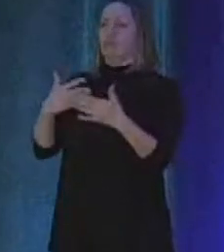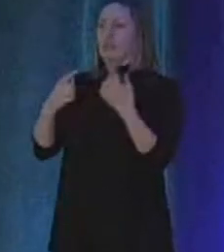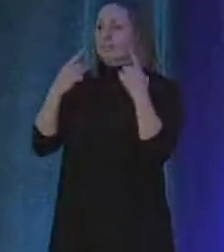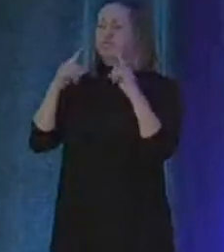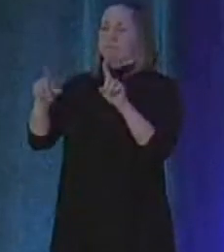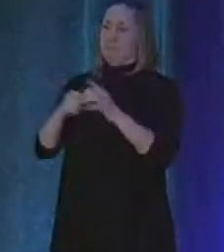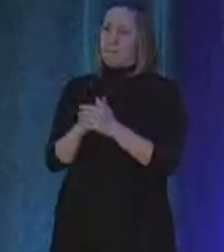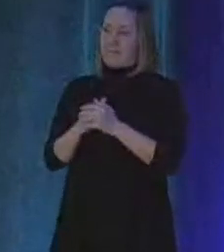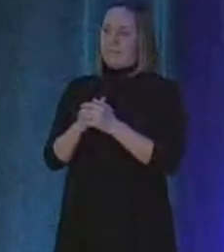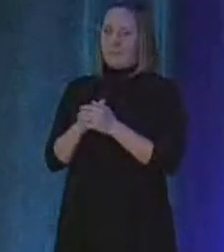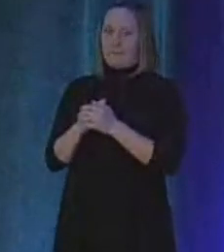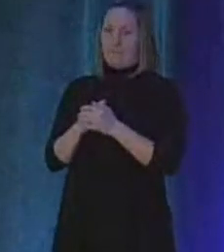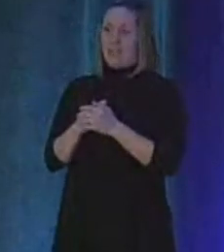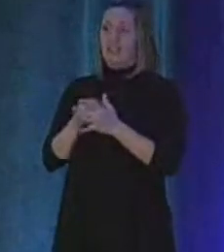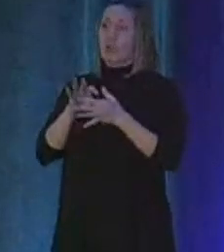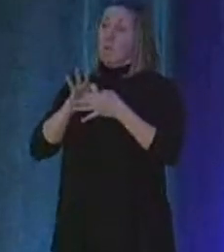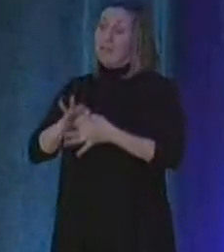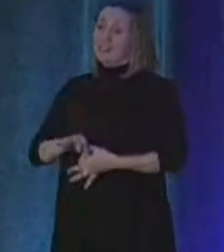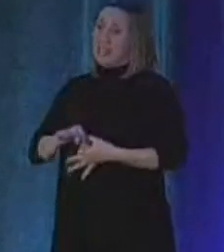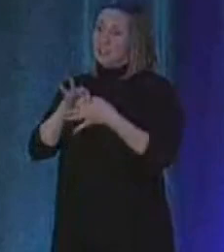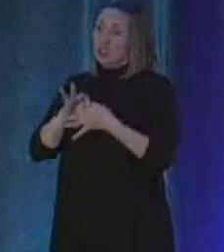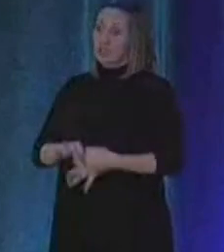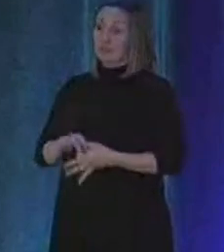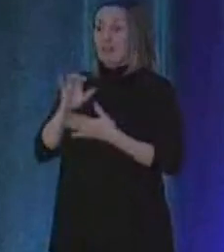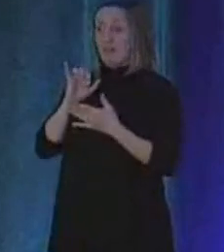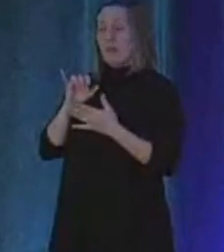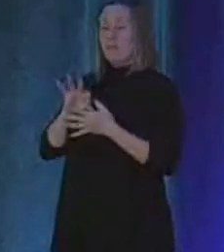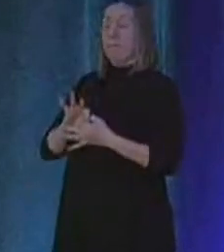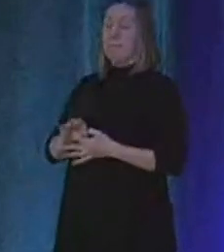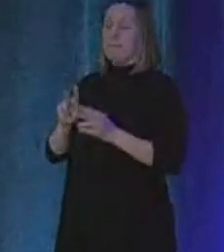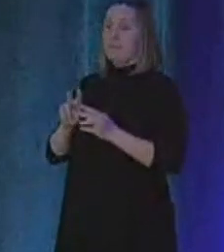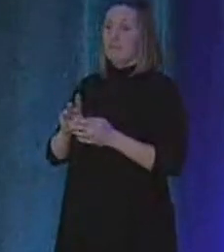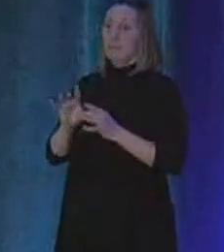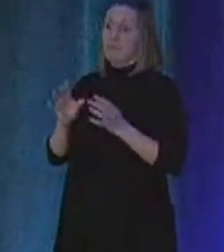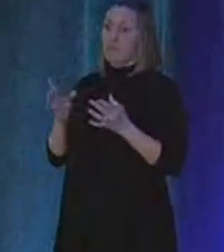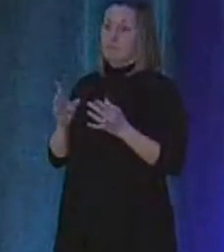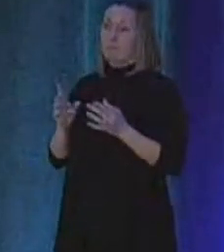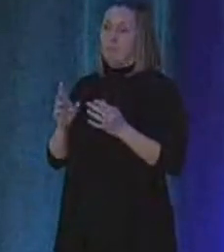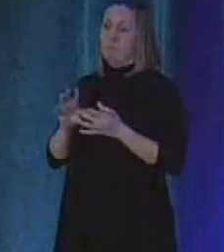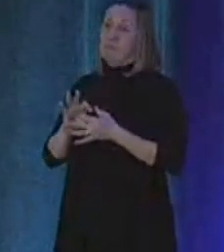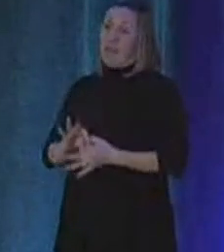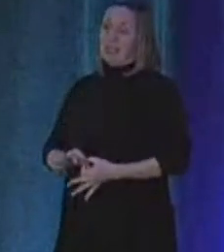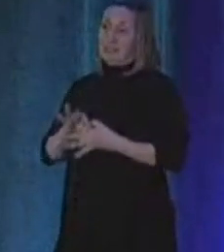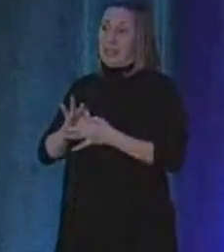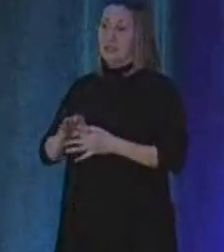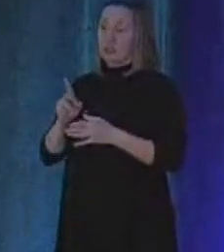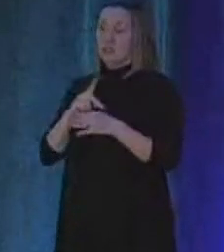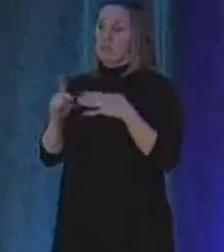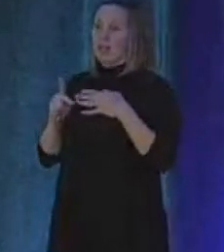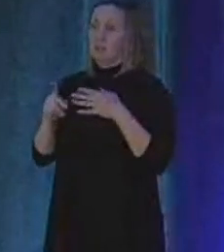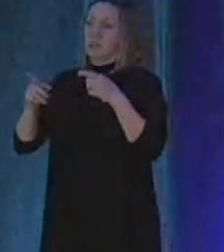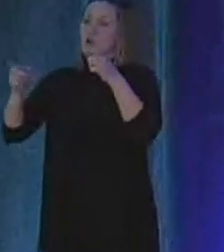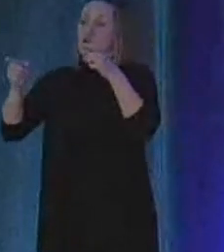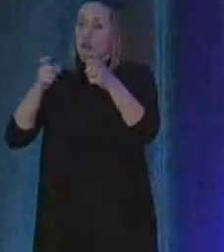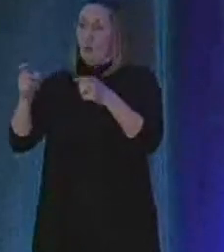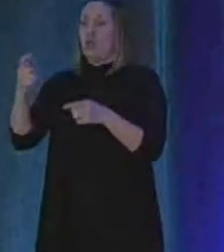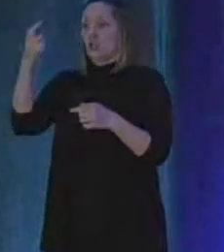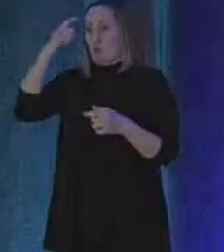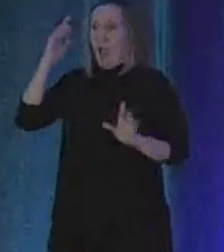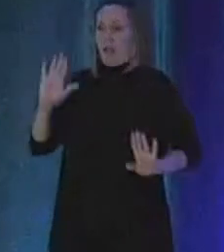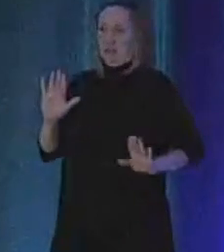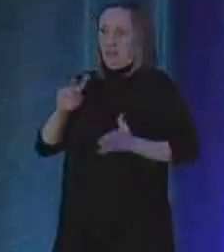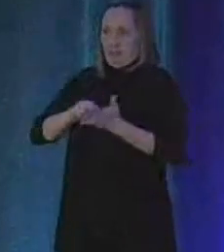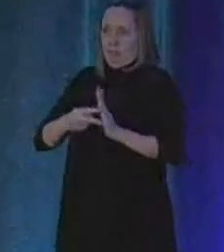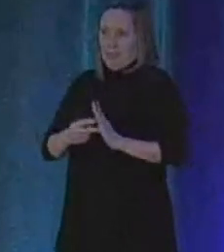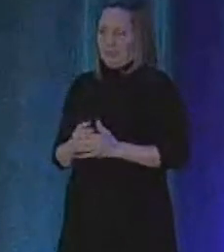And so where meditation comes in is that meditation is a pure practice in the art of controlling your mind. Now you